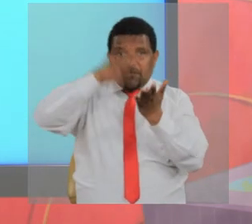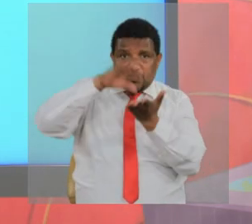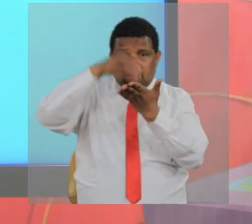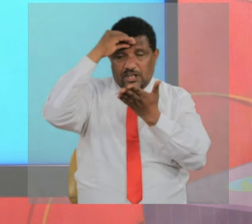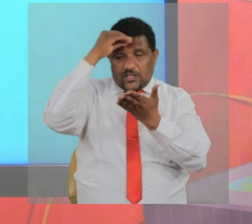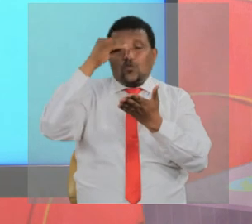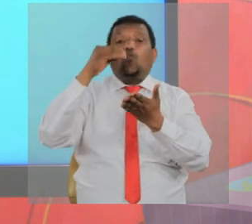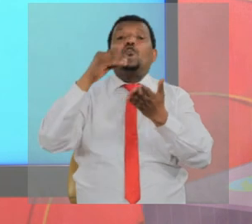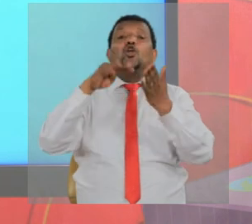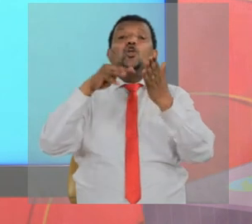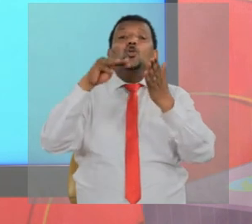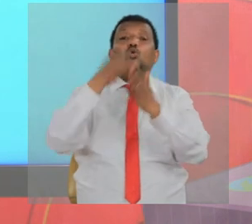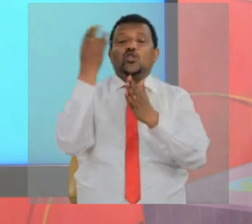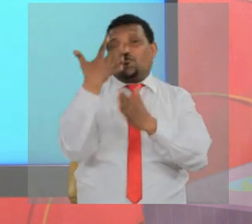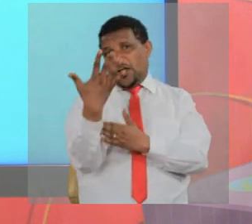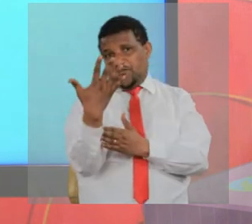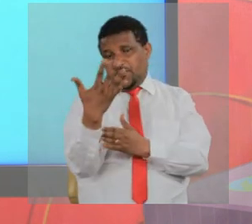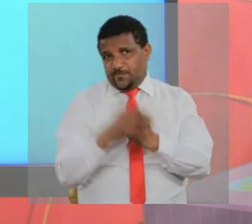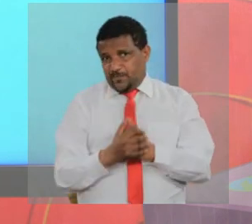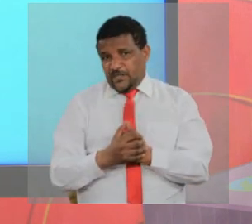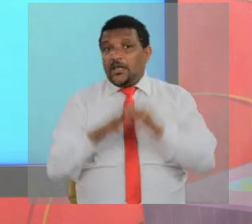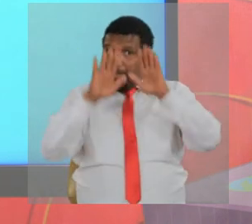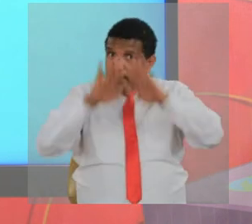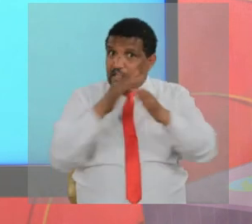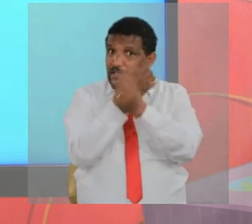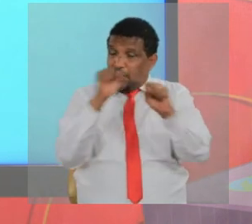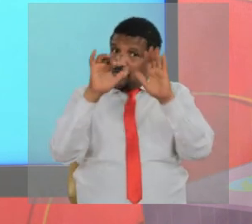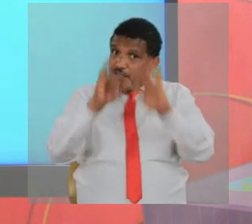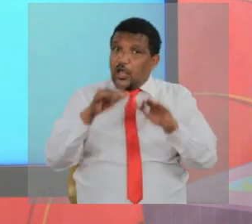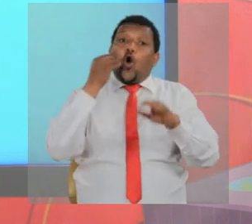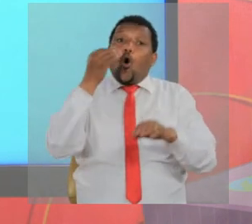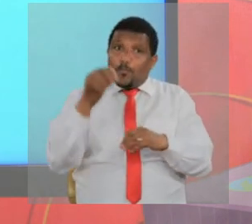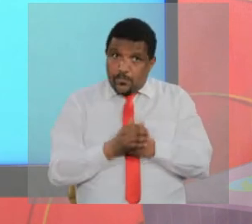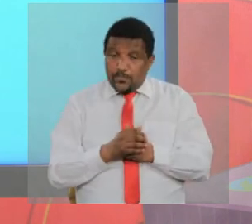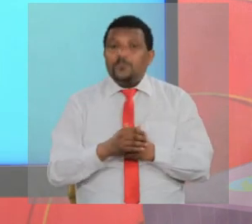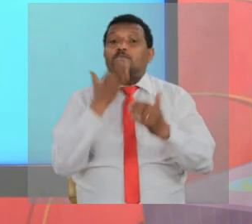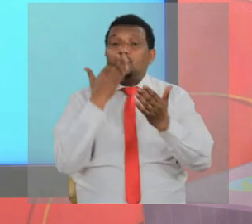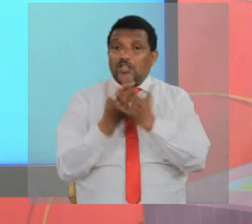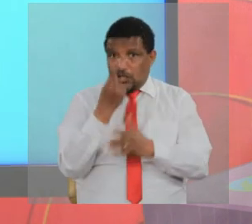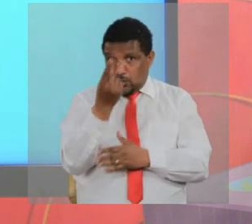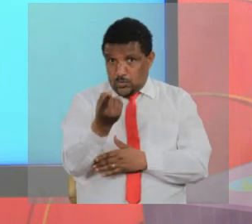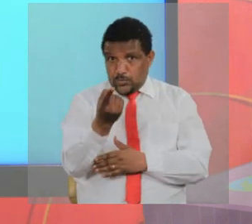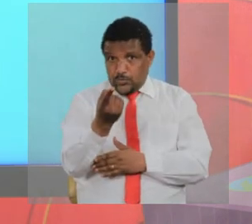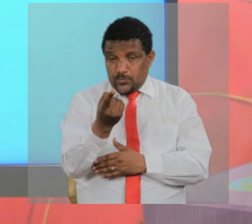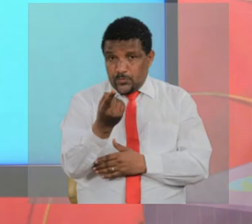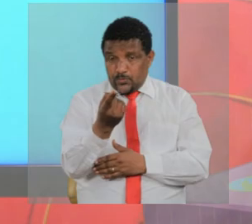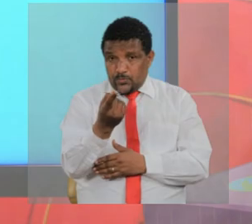revision lesson of Unit 5. Stay safe, stay home. Thank you.